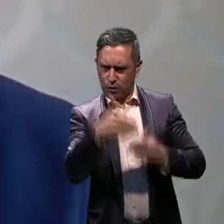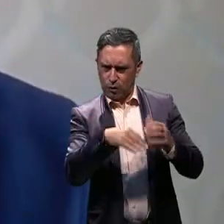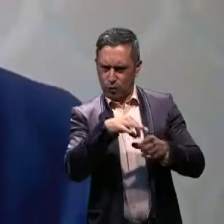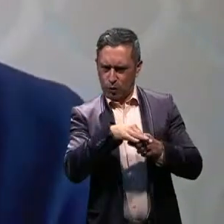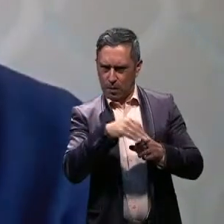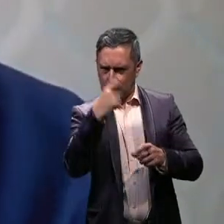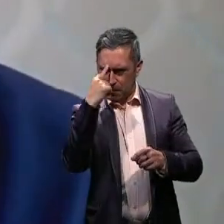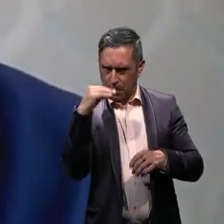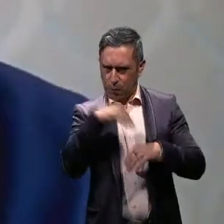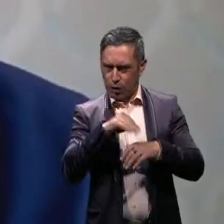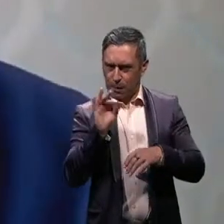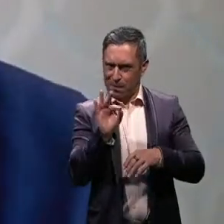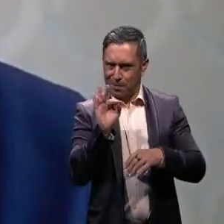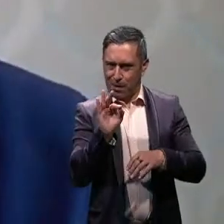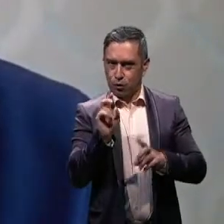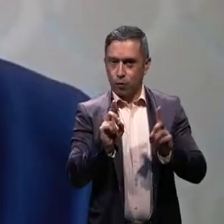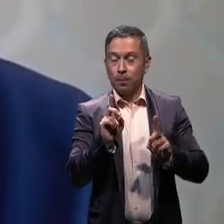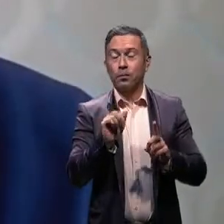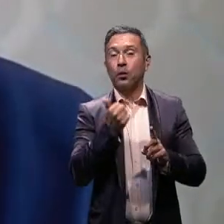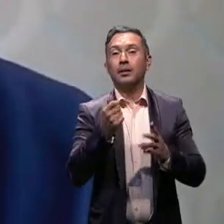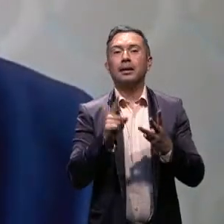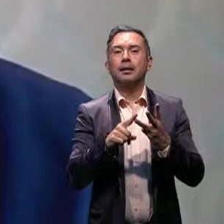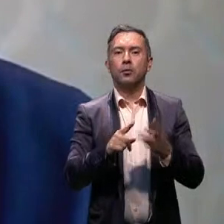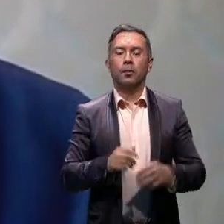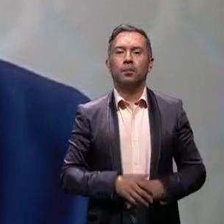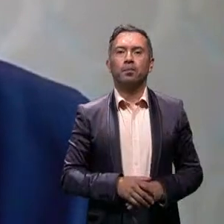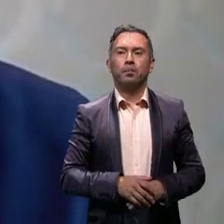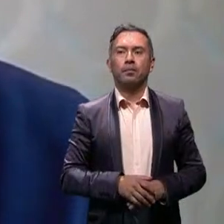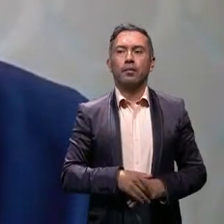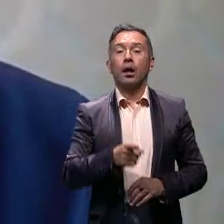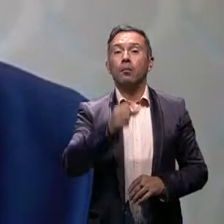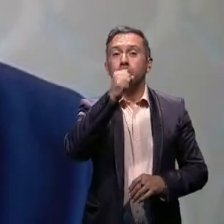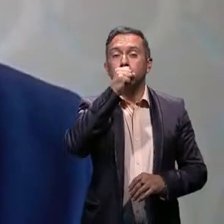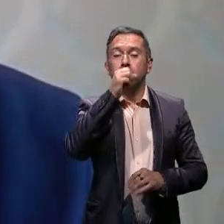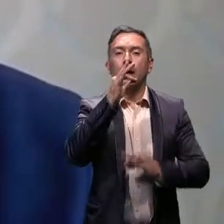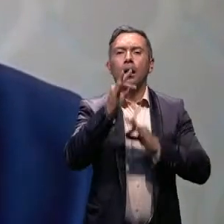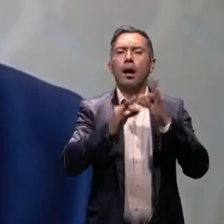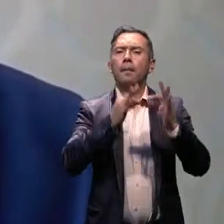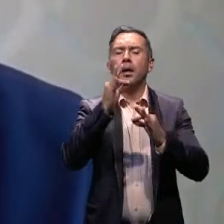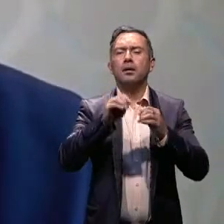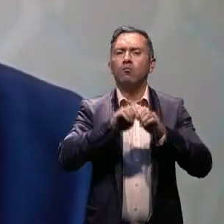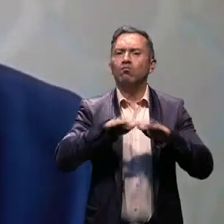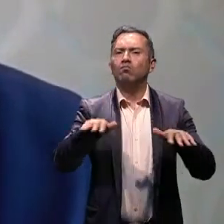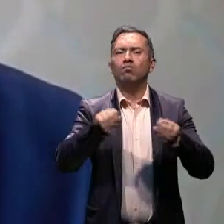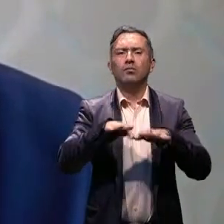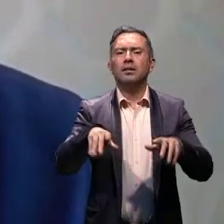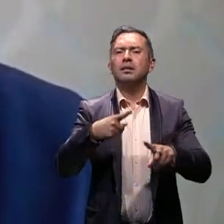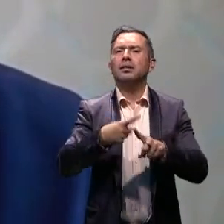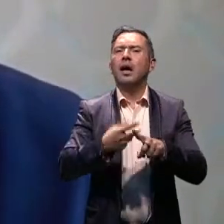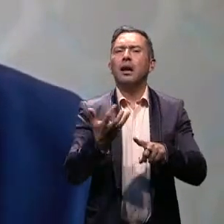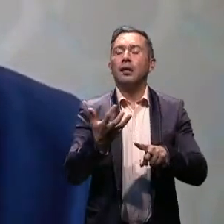about the electoral process. So these are campaigns that are promoted